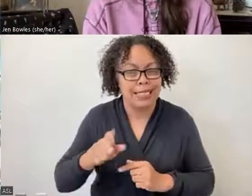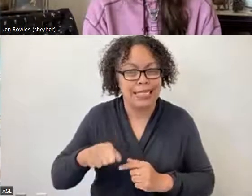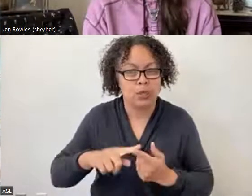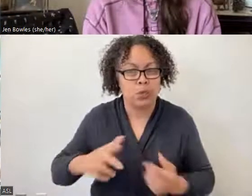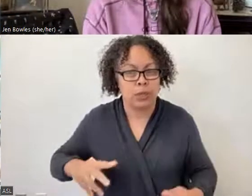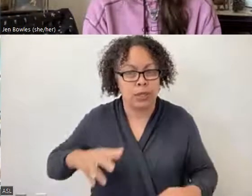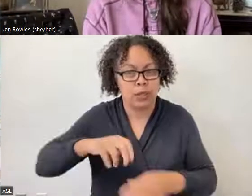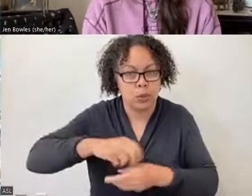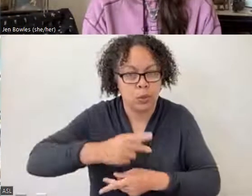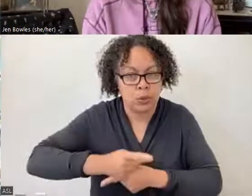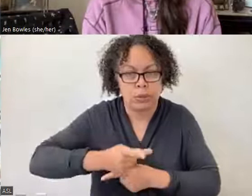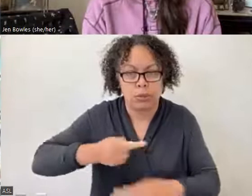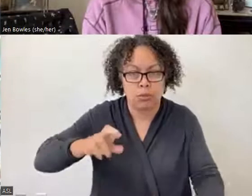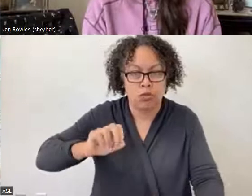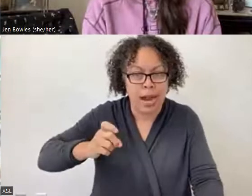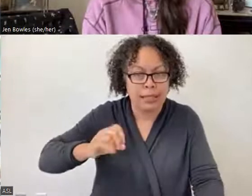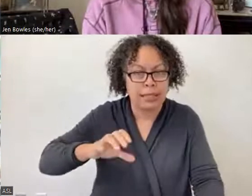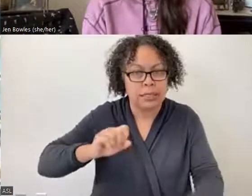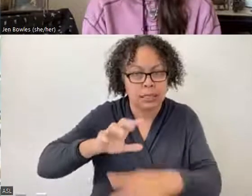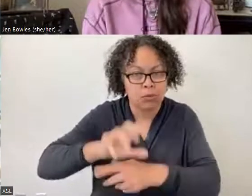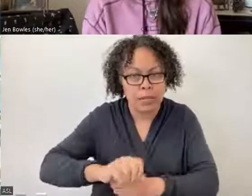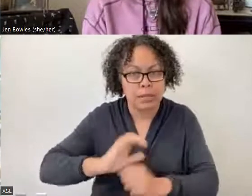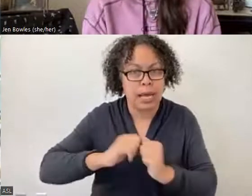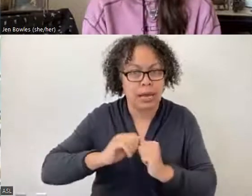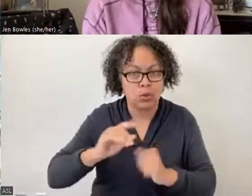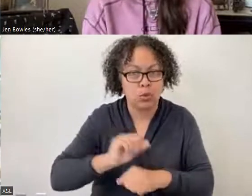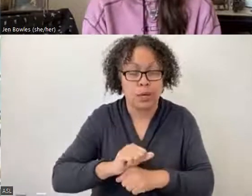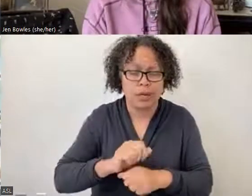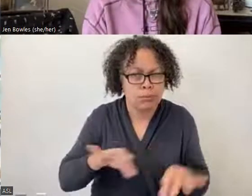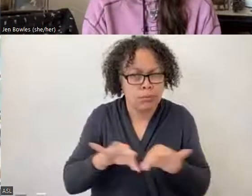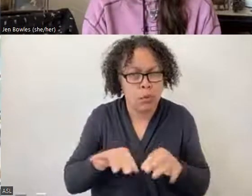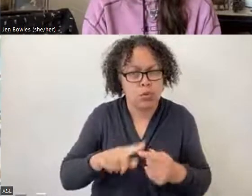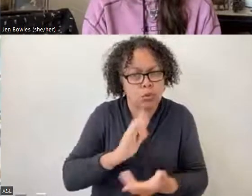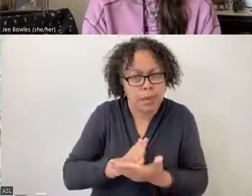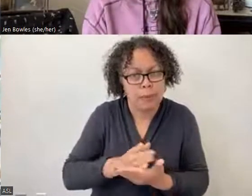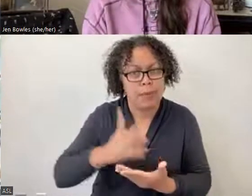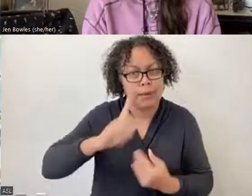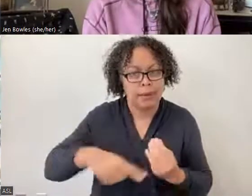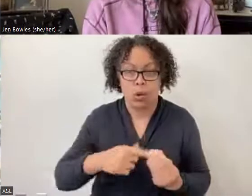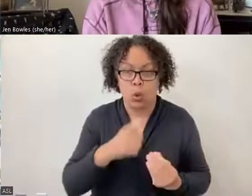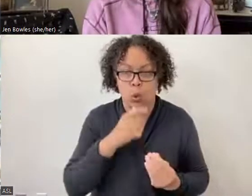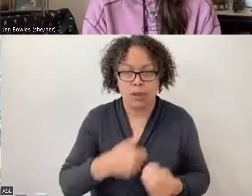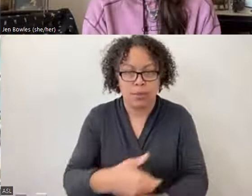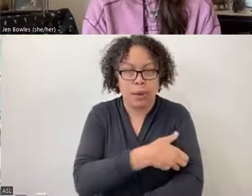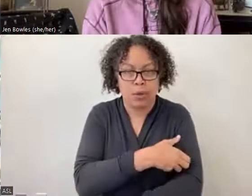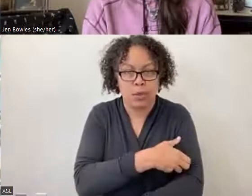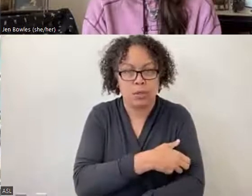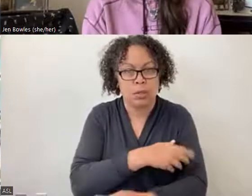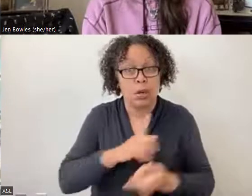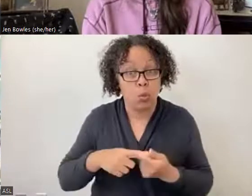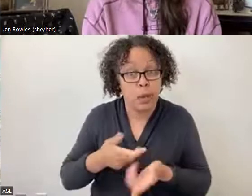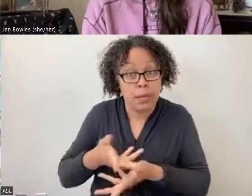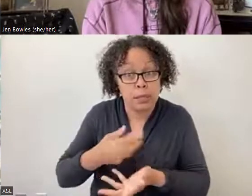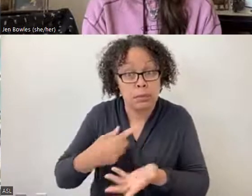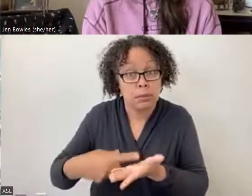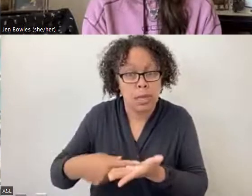the way that we do the work. We have to think about who has power. We have to think about who has power in a conversation, in a